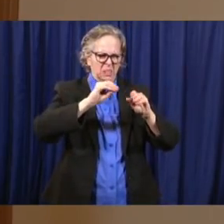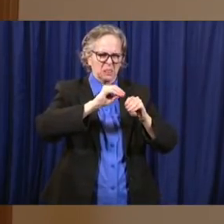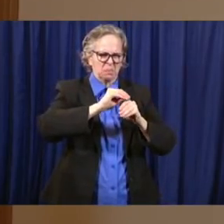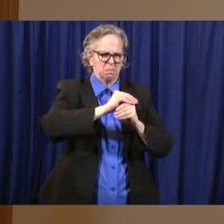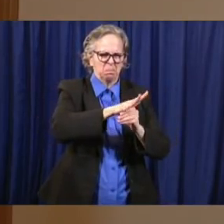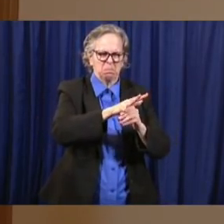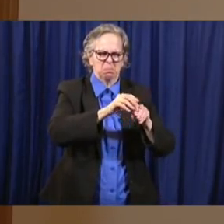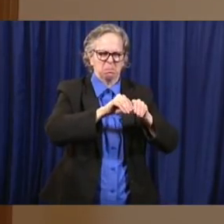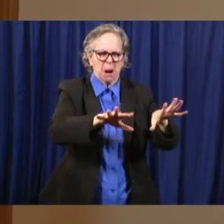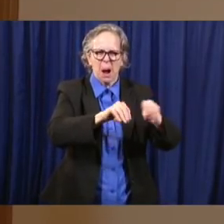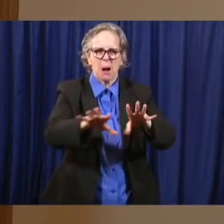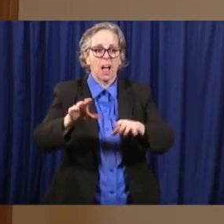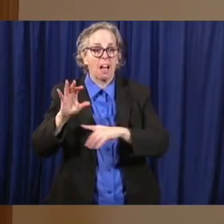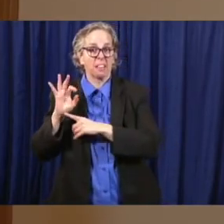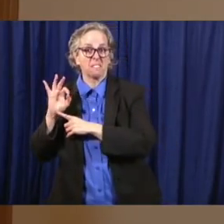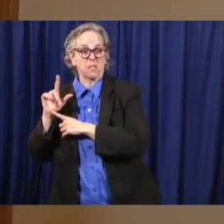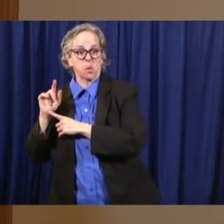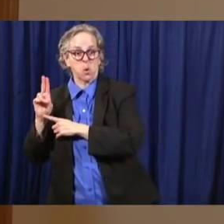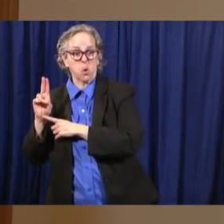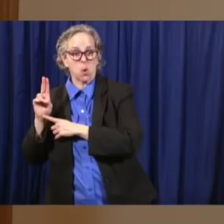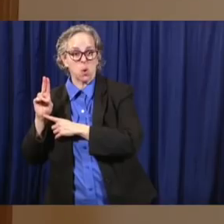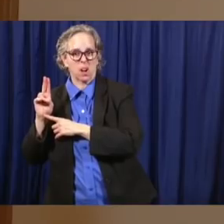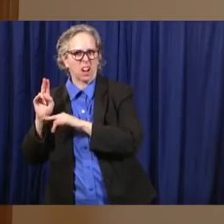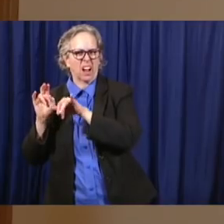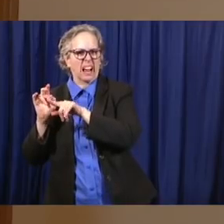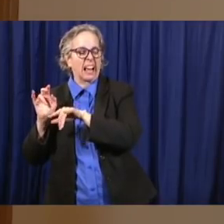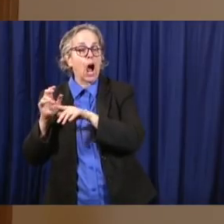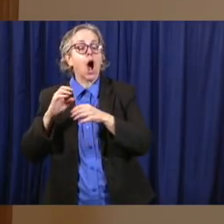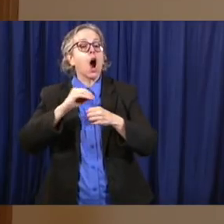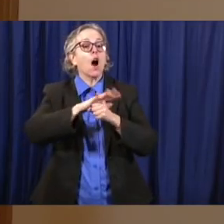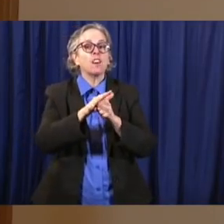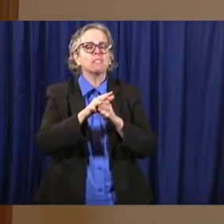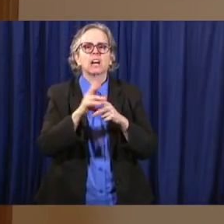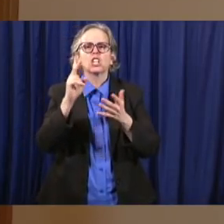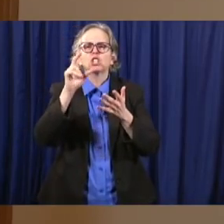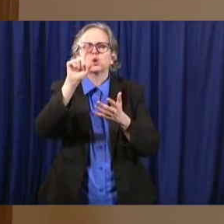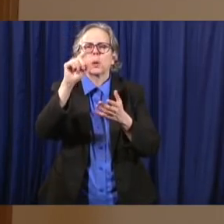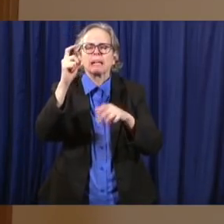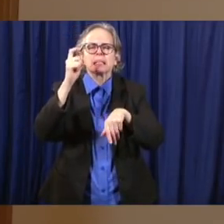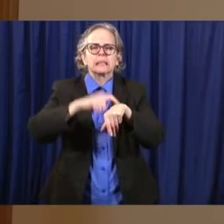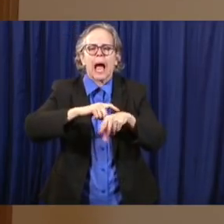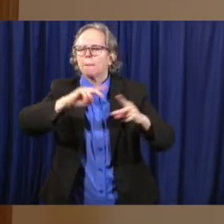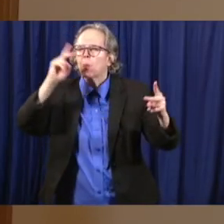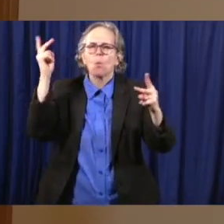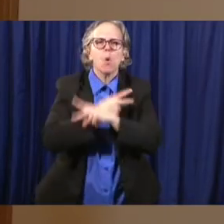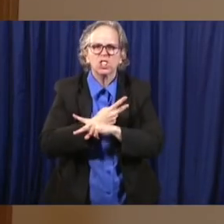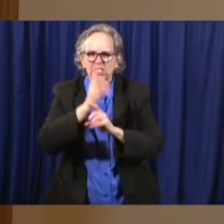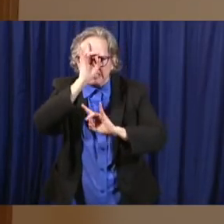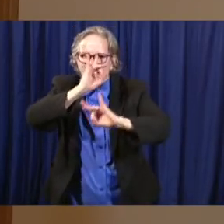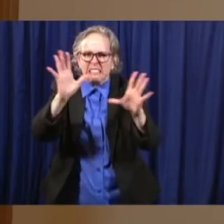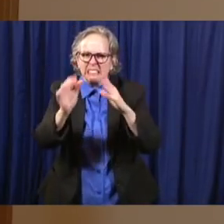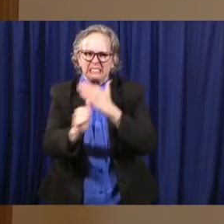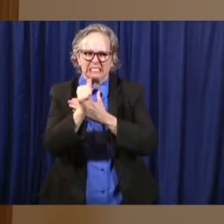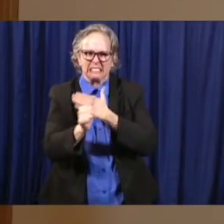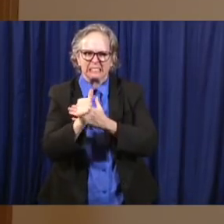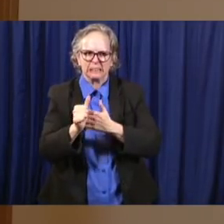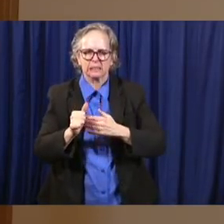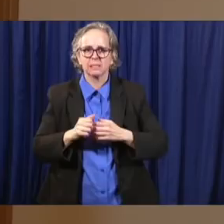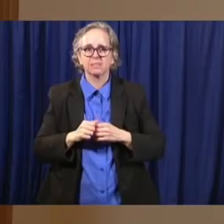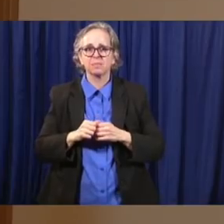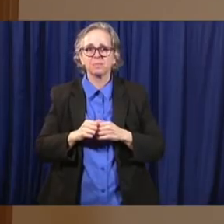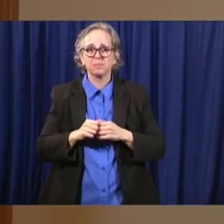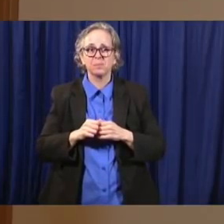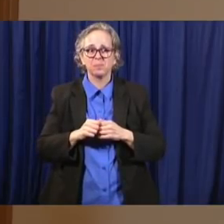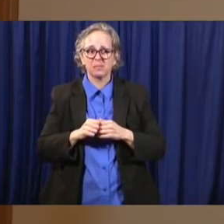And what I'm seeing in the clinical case, is it's not a good one. People can even do well in